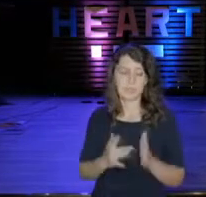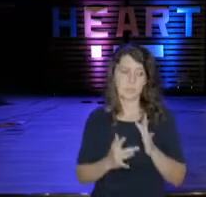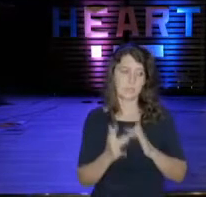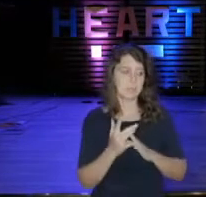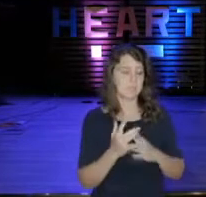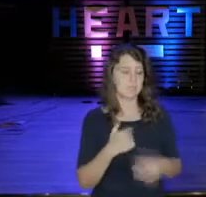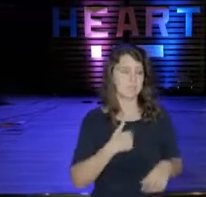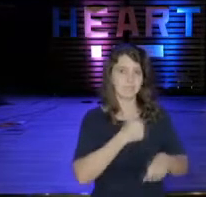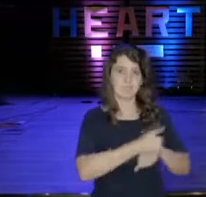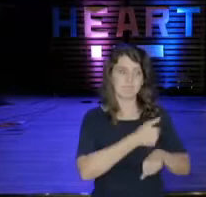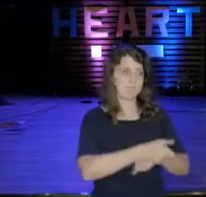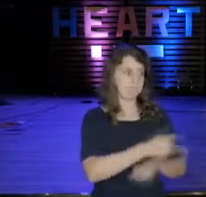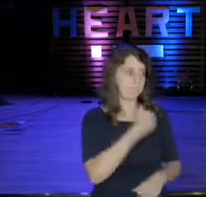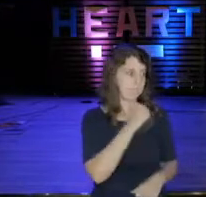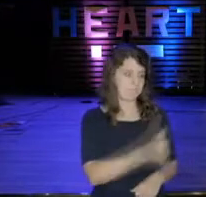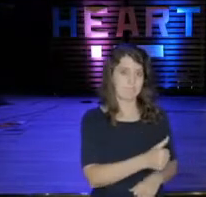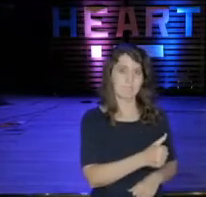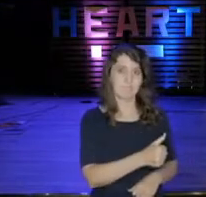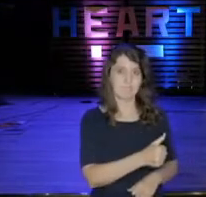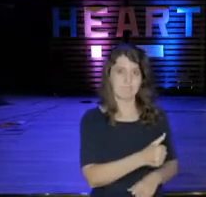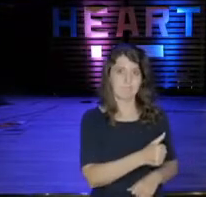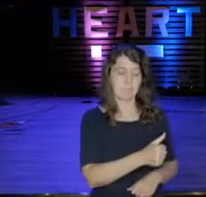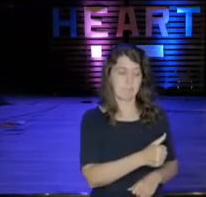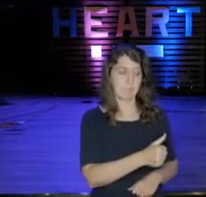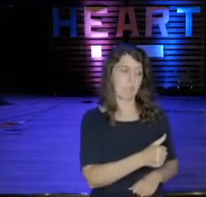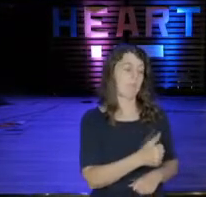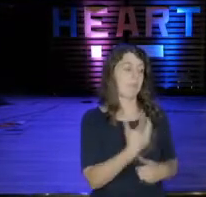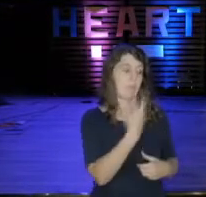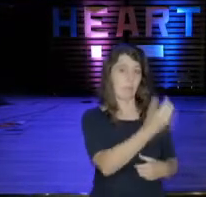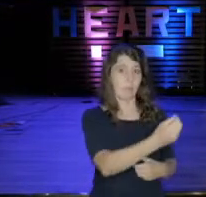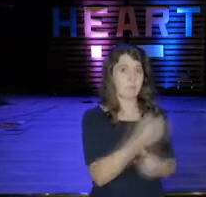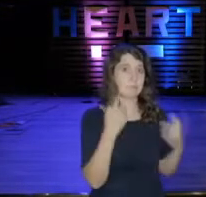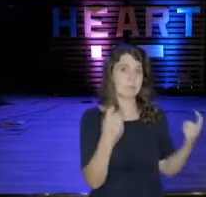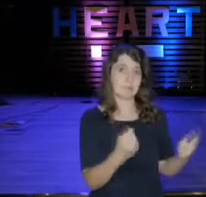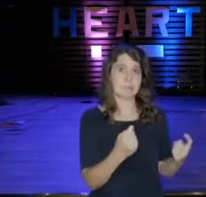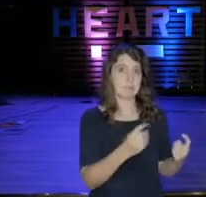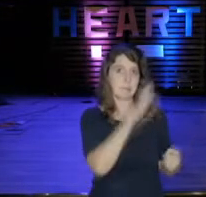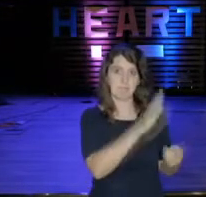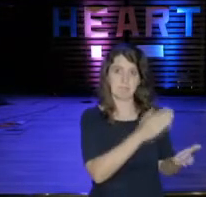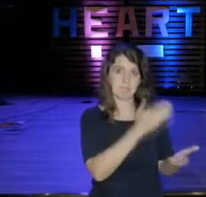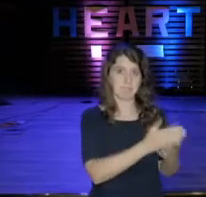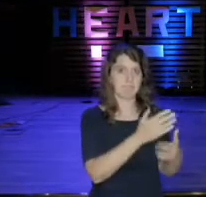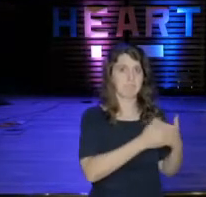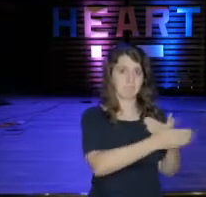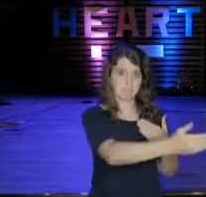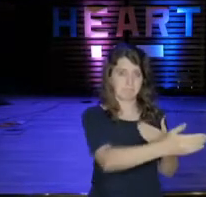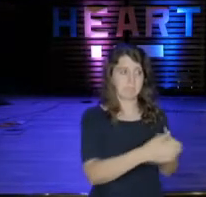I. Go and sin no more." This is the word of the Lord.